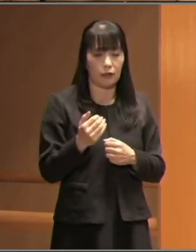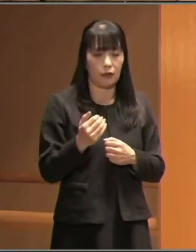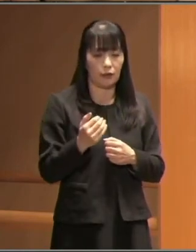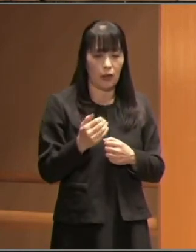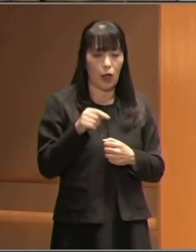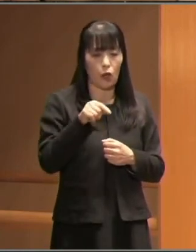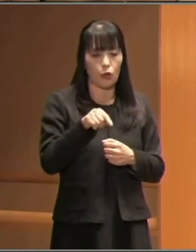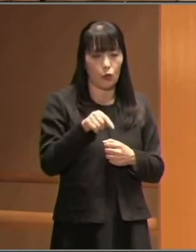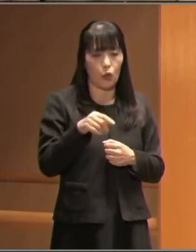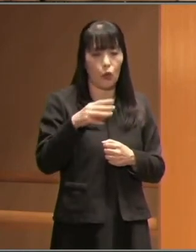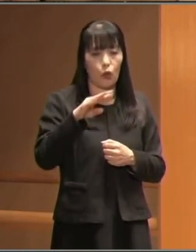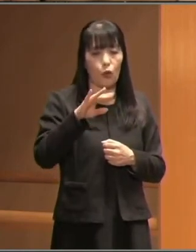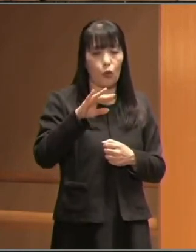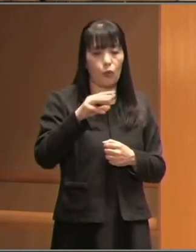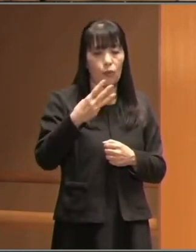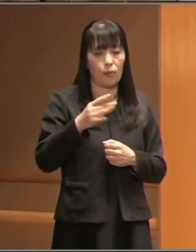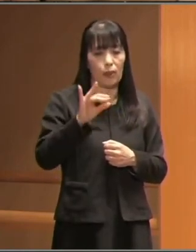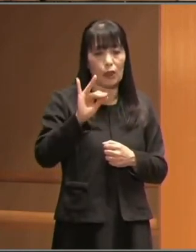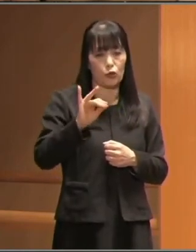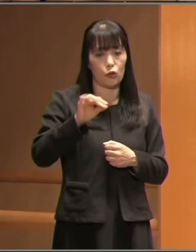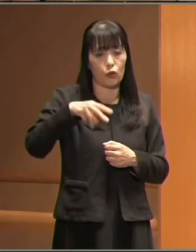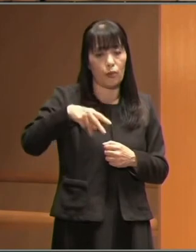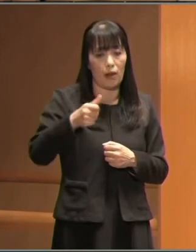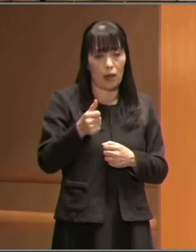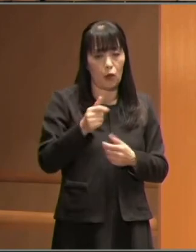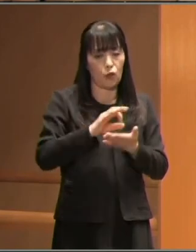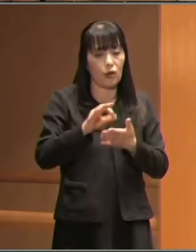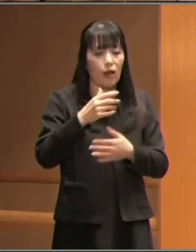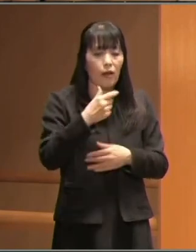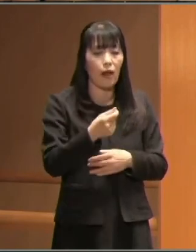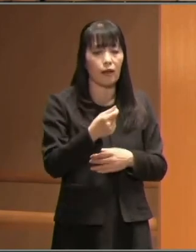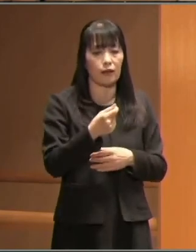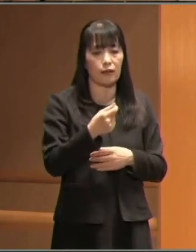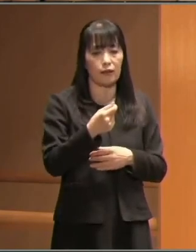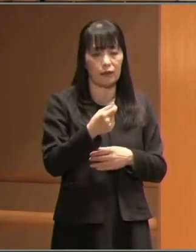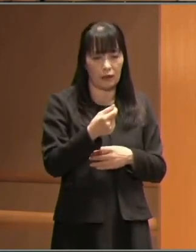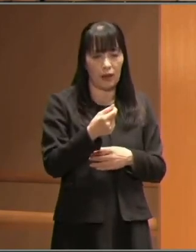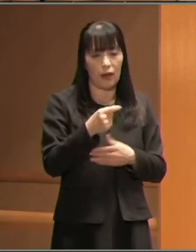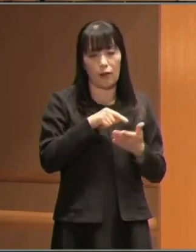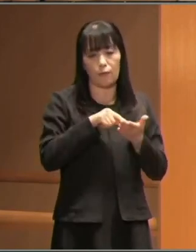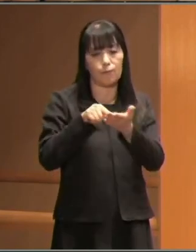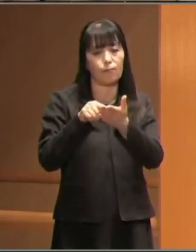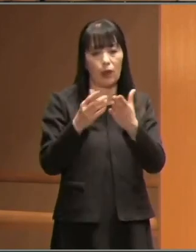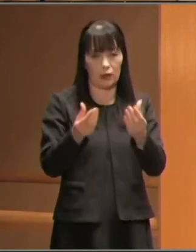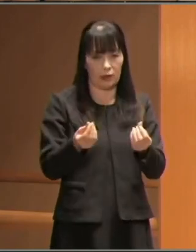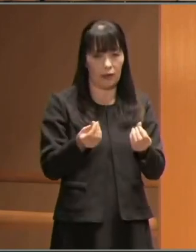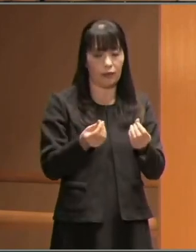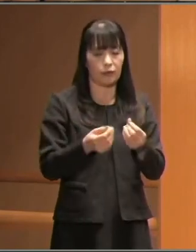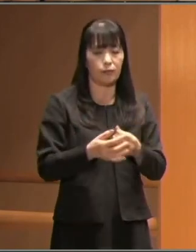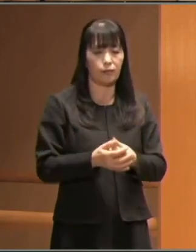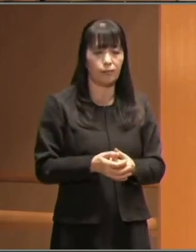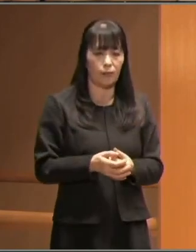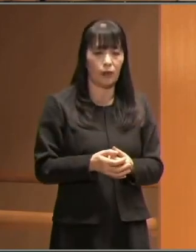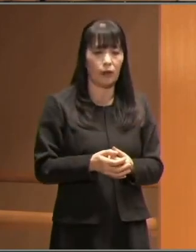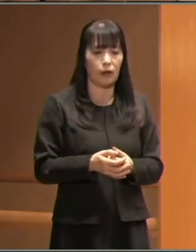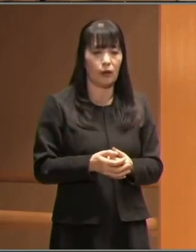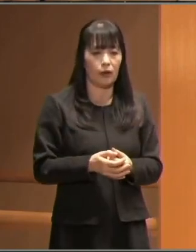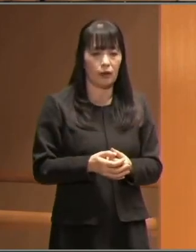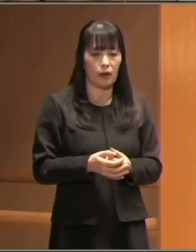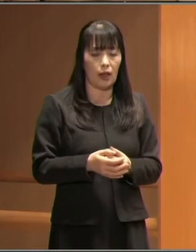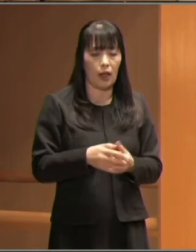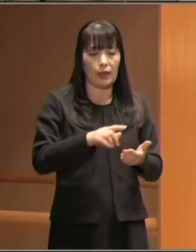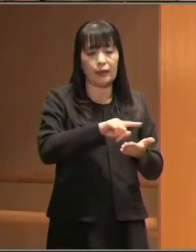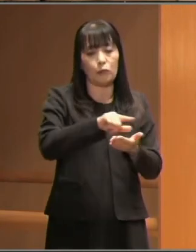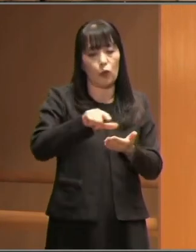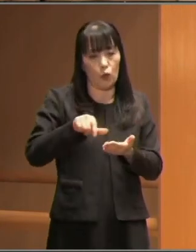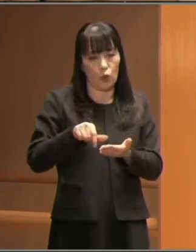well. So these paper bush were not planted for the sake of paper making, but for more of keeping the greenery. Then we